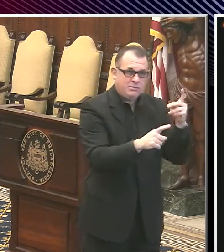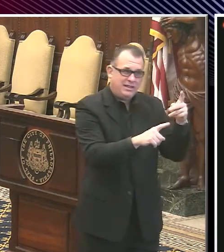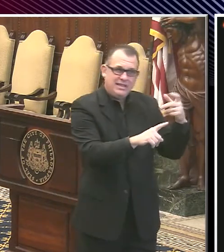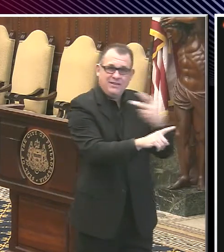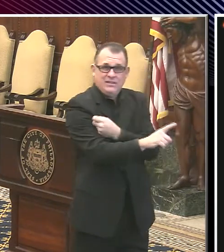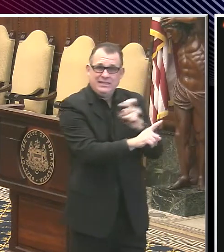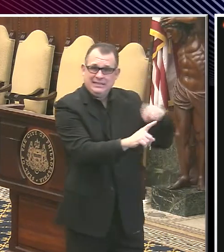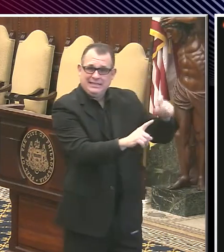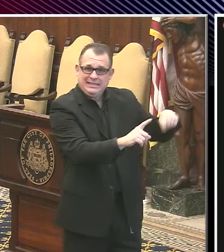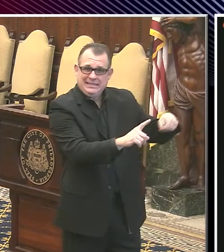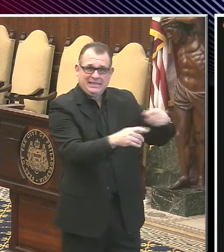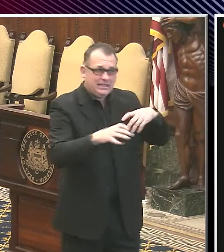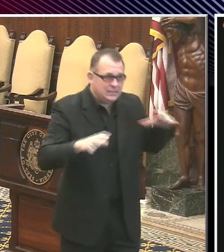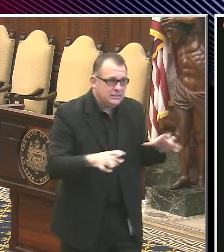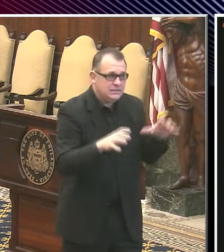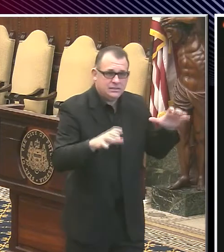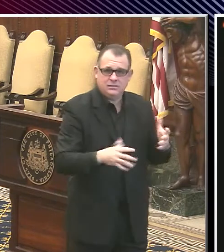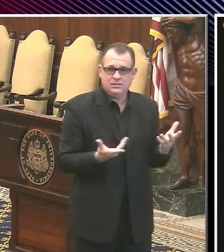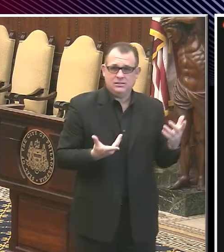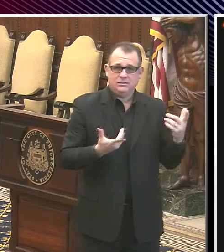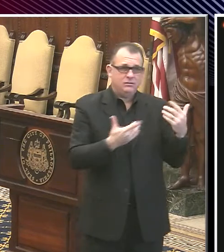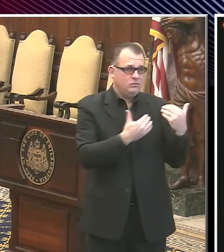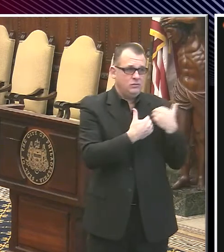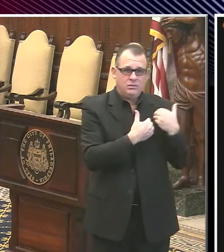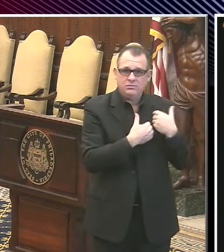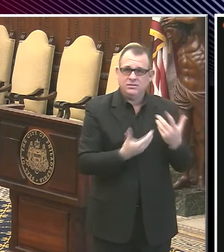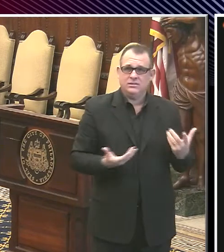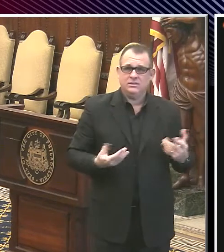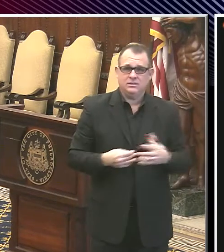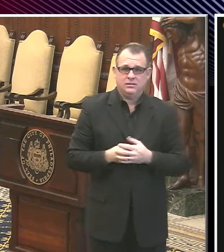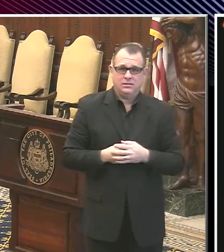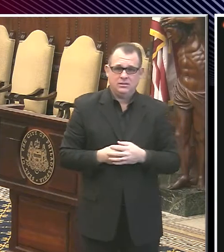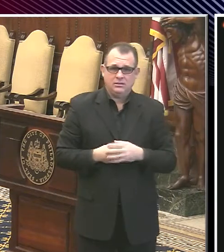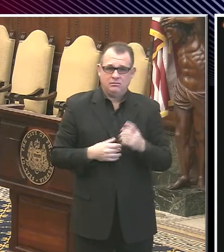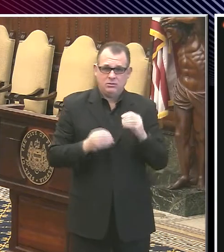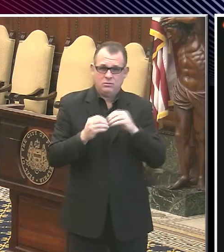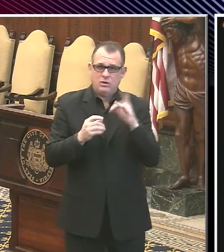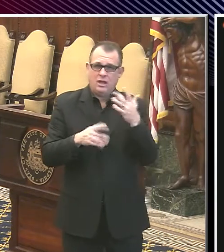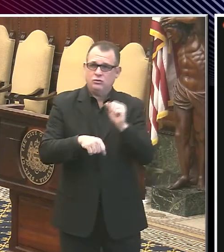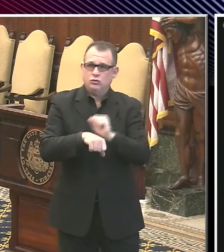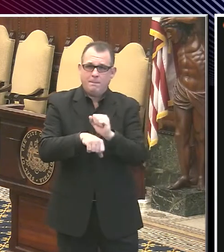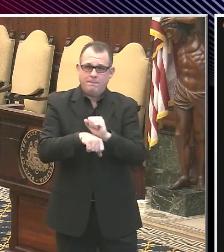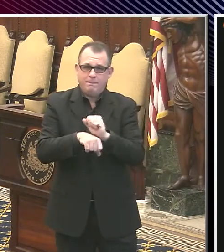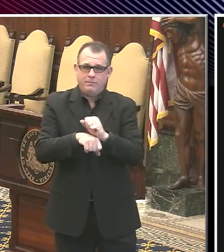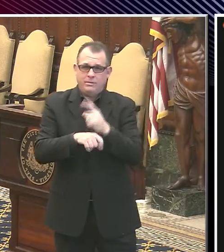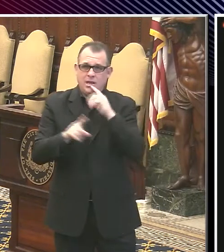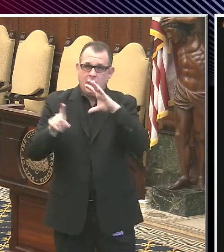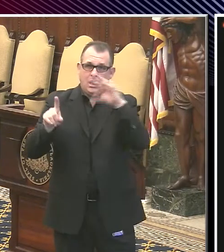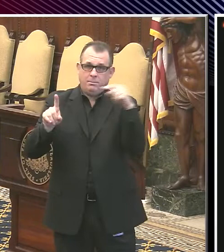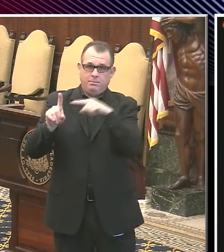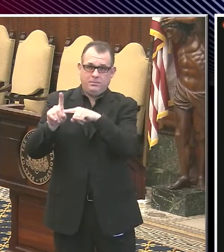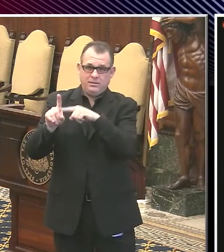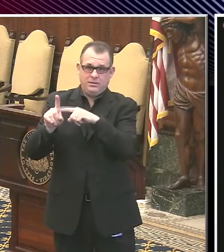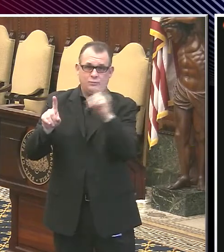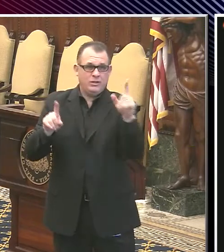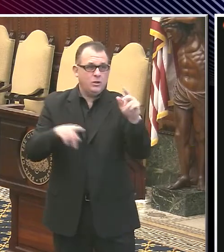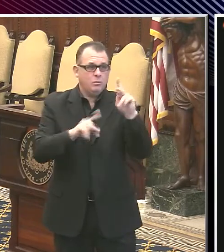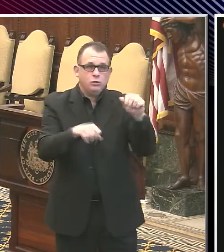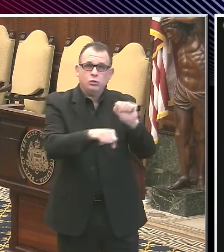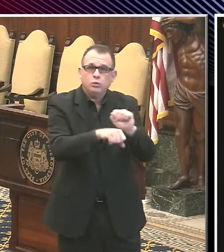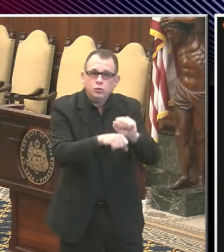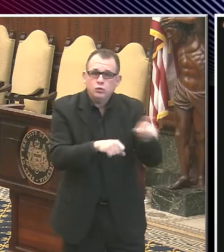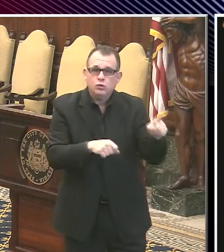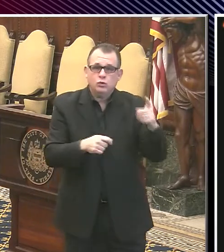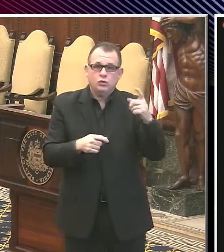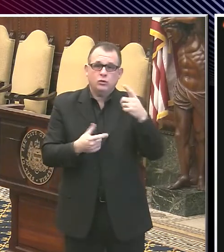vaccinated. Is this something that the city is actively, taking responsibility for? Or do you view this more as the job of, say, the employer who's doing the